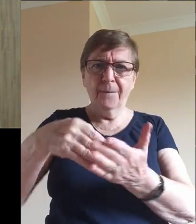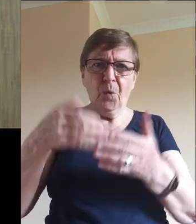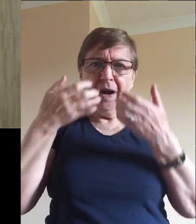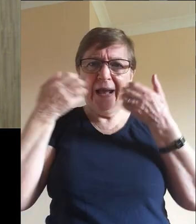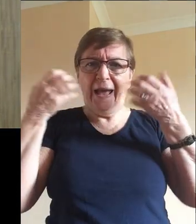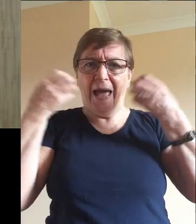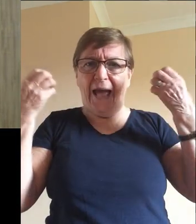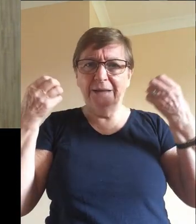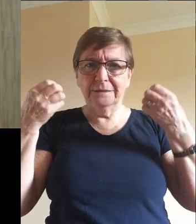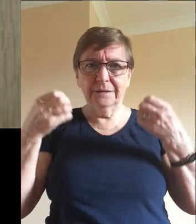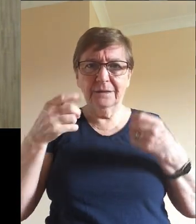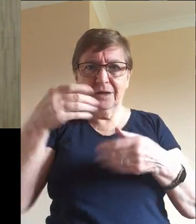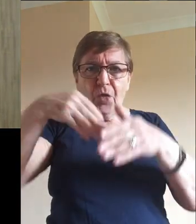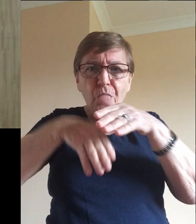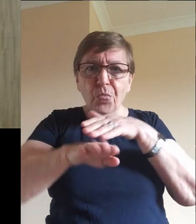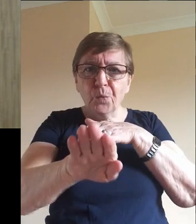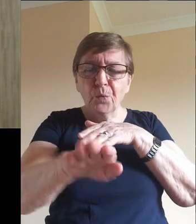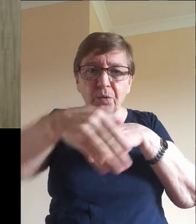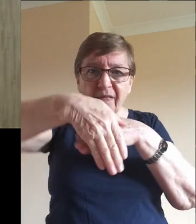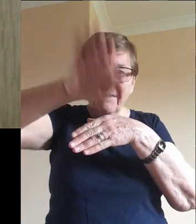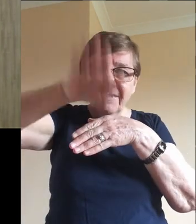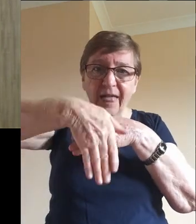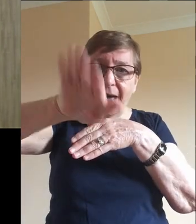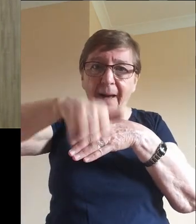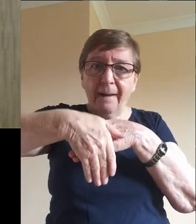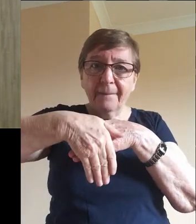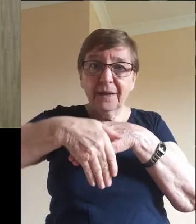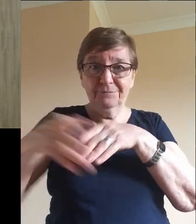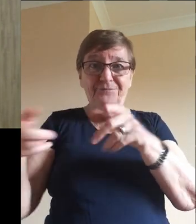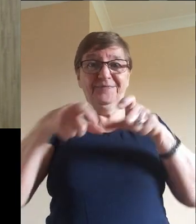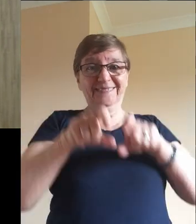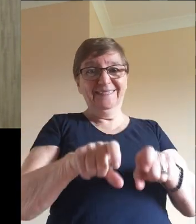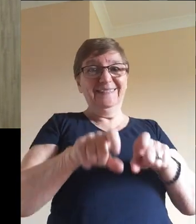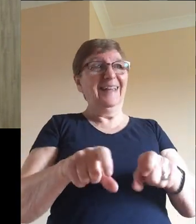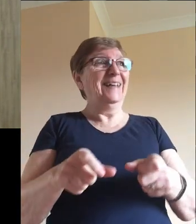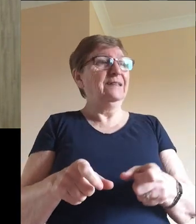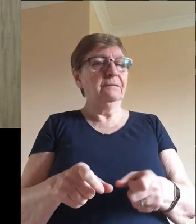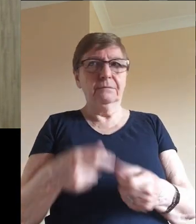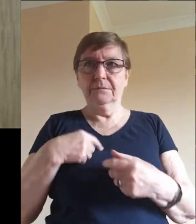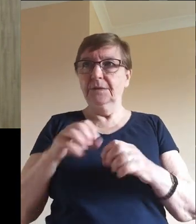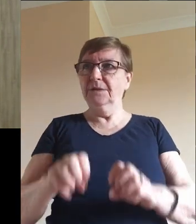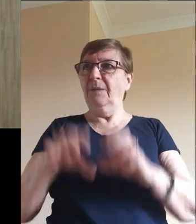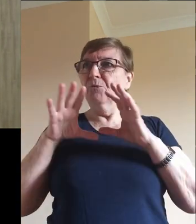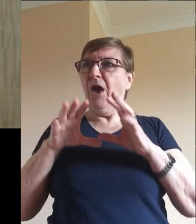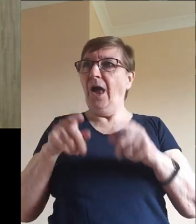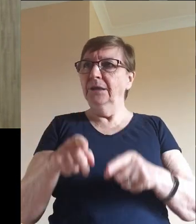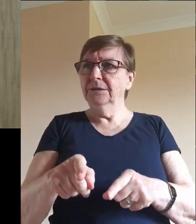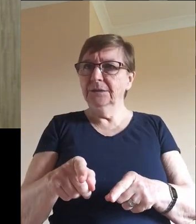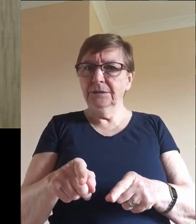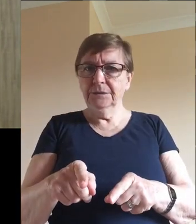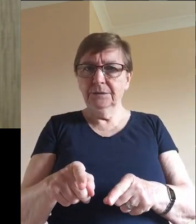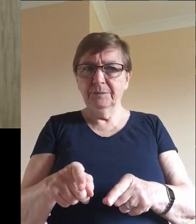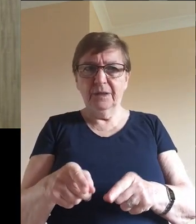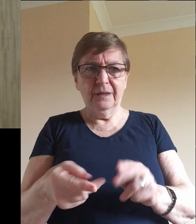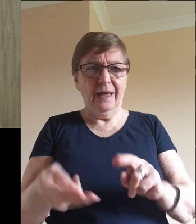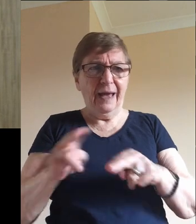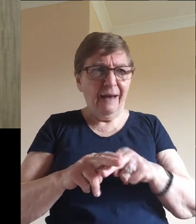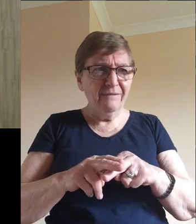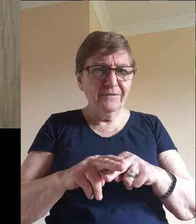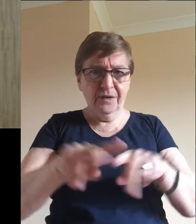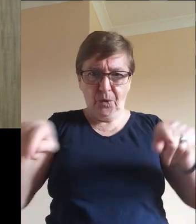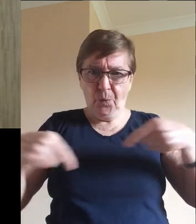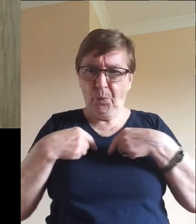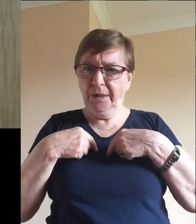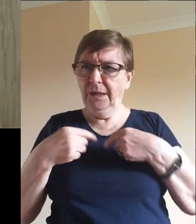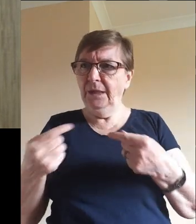cat had come through the cat flap and made itself at home. Quite a surprise, I suppose. But how much more of a surprise?